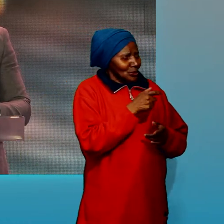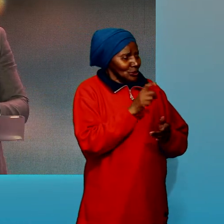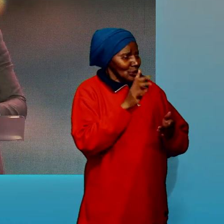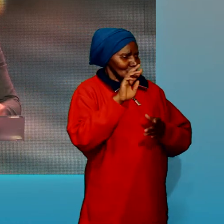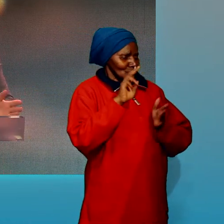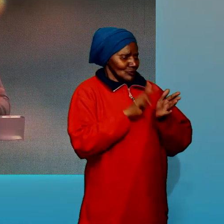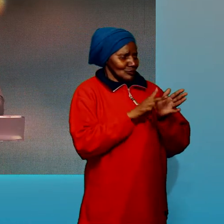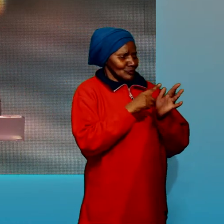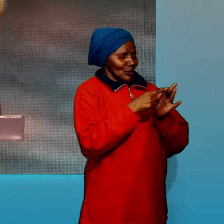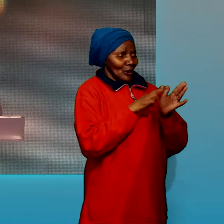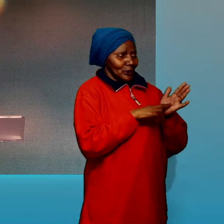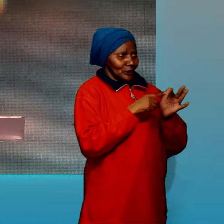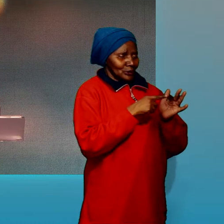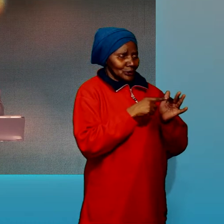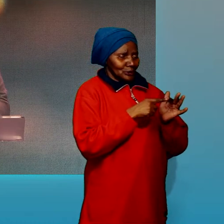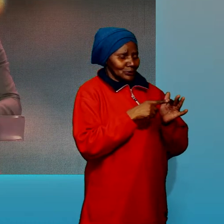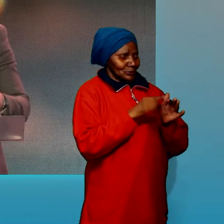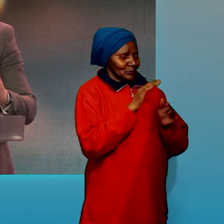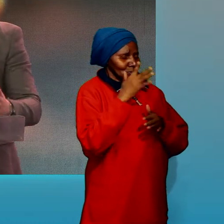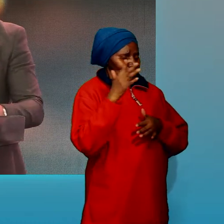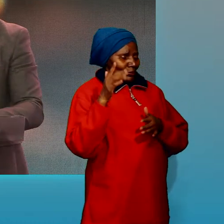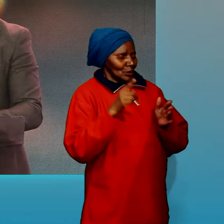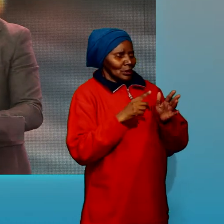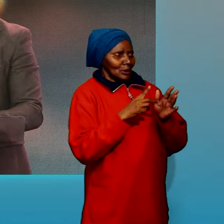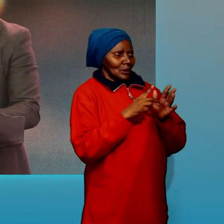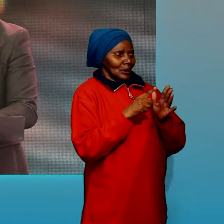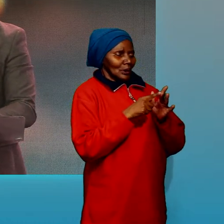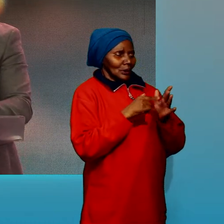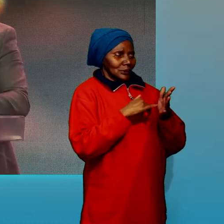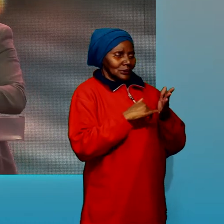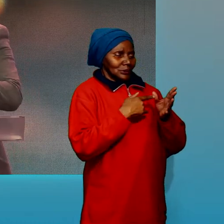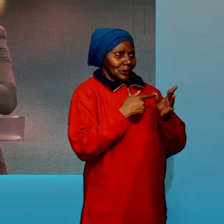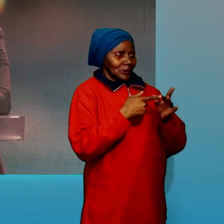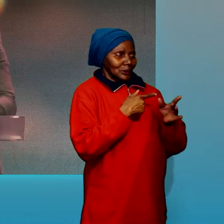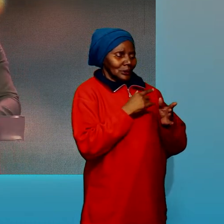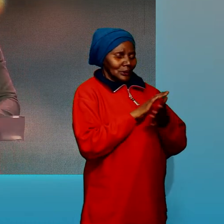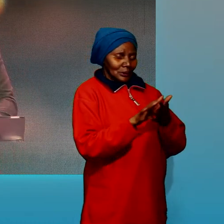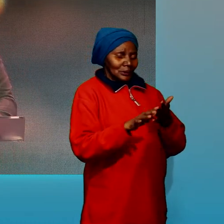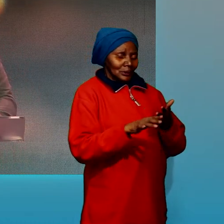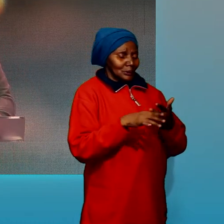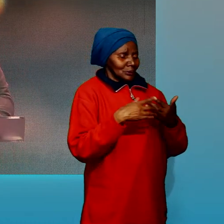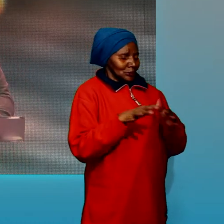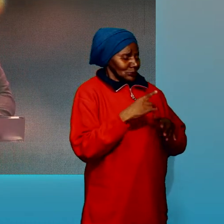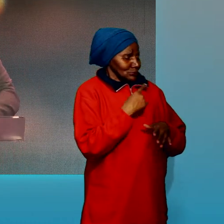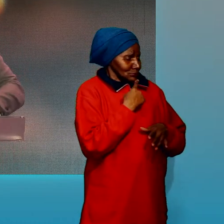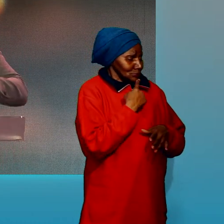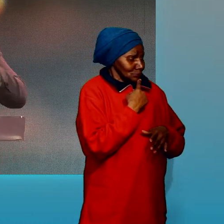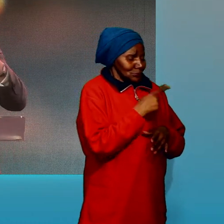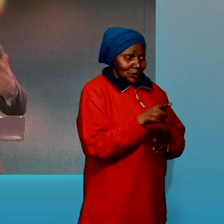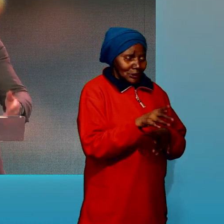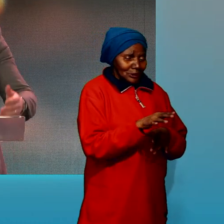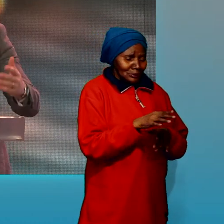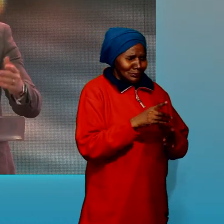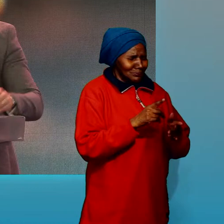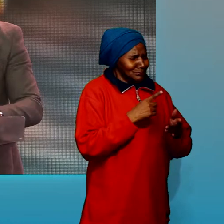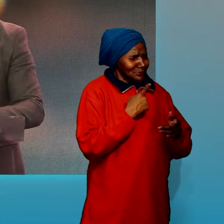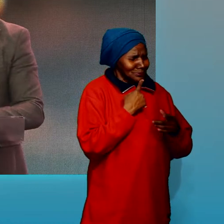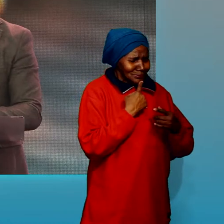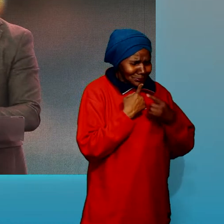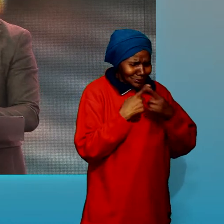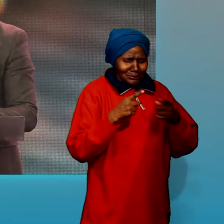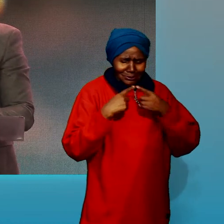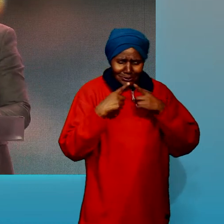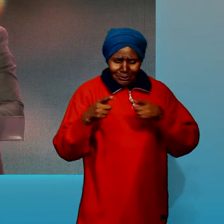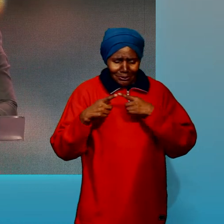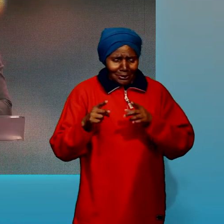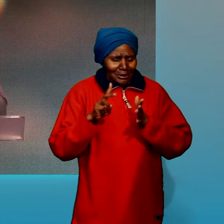Isaiah 5. It's 30, 31 verses long. Read it in your own time. The Lord's vineyard was being destroyed, and it is eloquently expressed